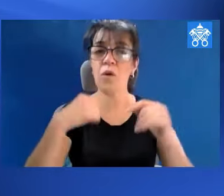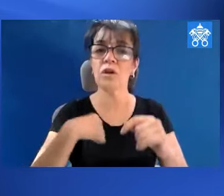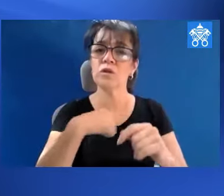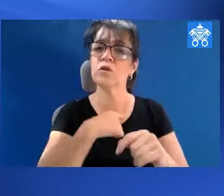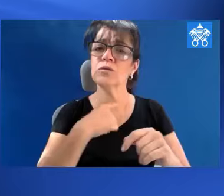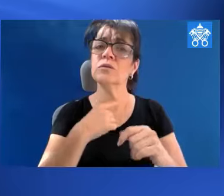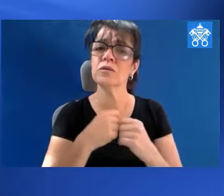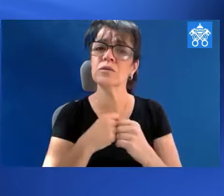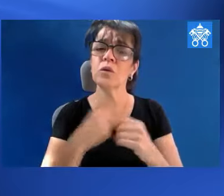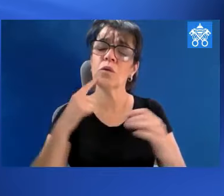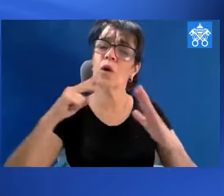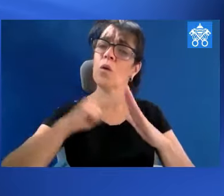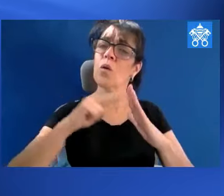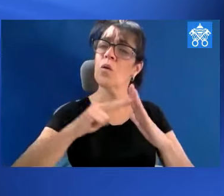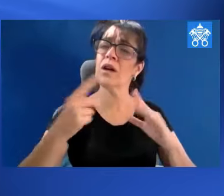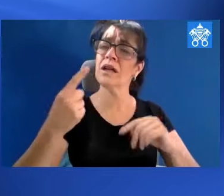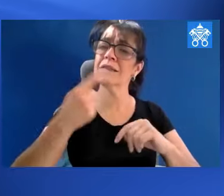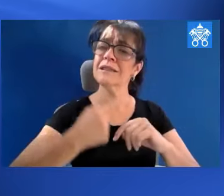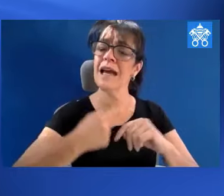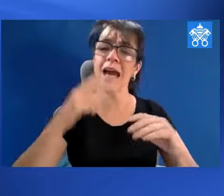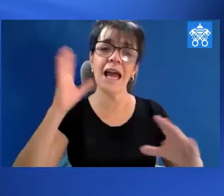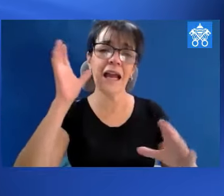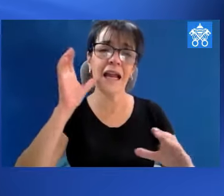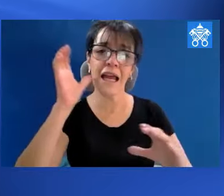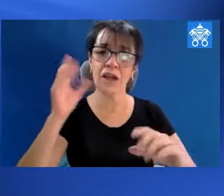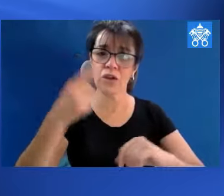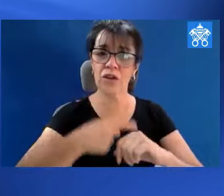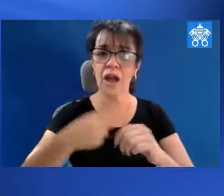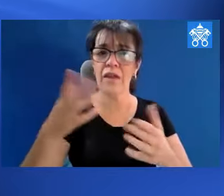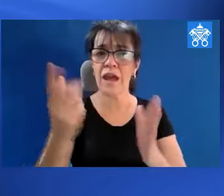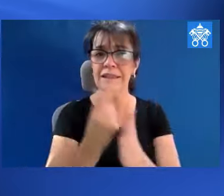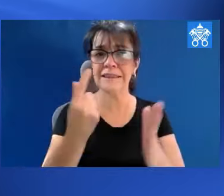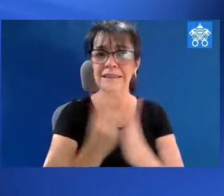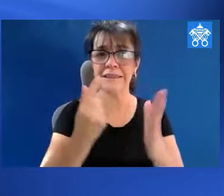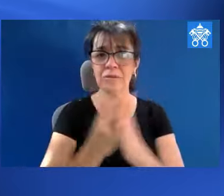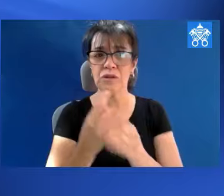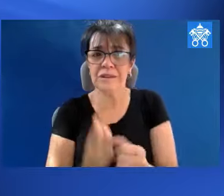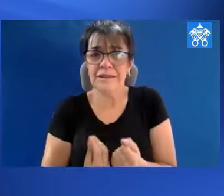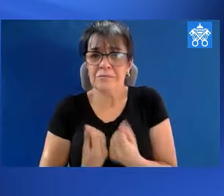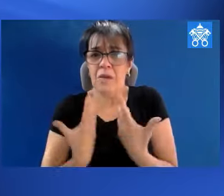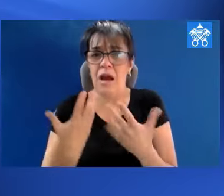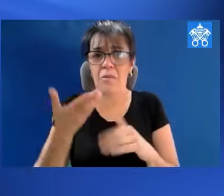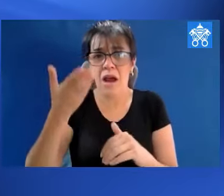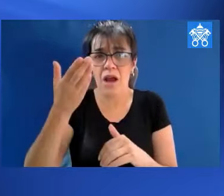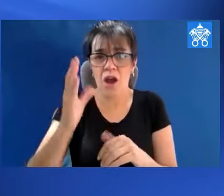sacred scripture by the Holy Spirit, the work of the Holy Spirit in